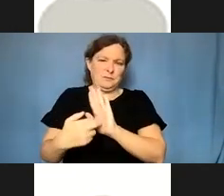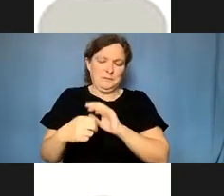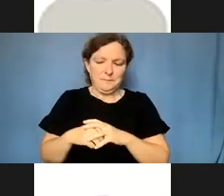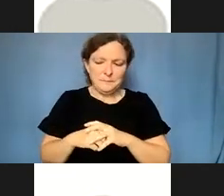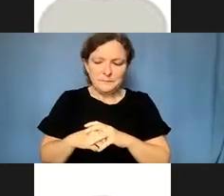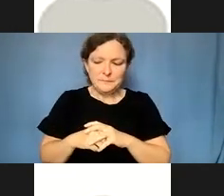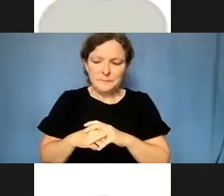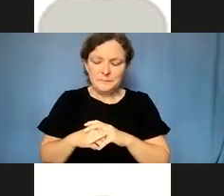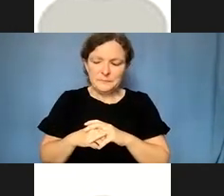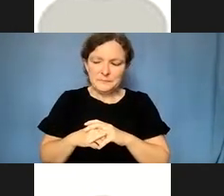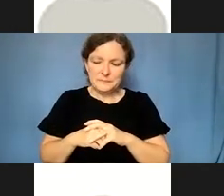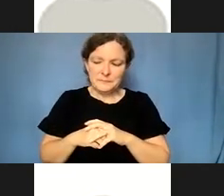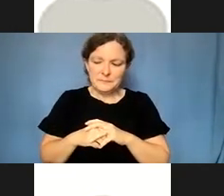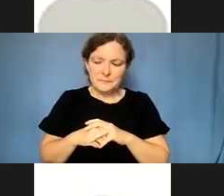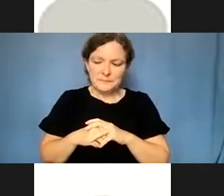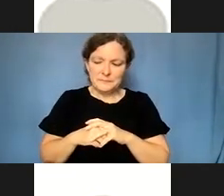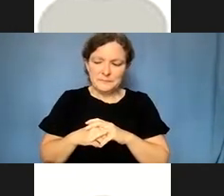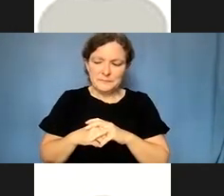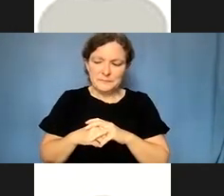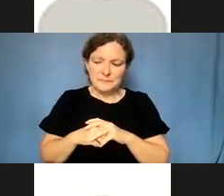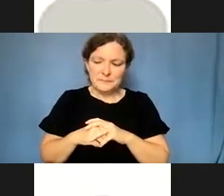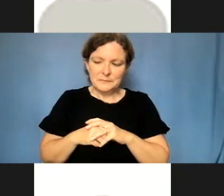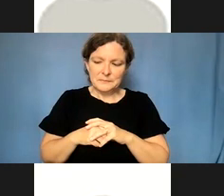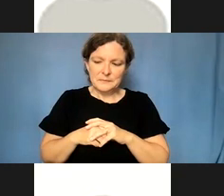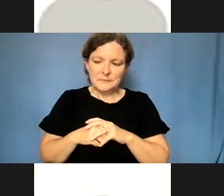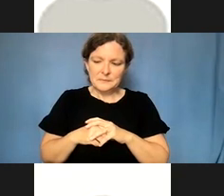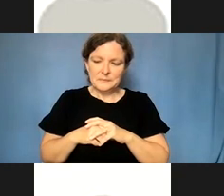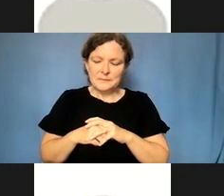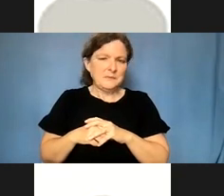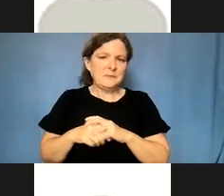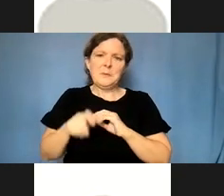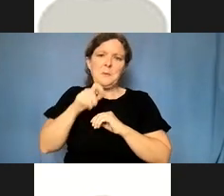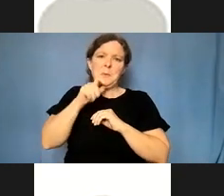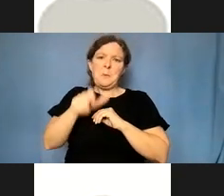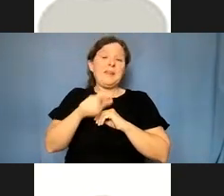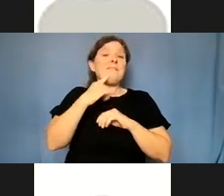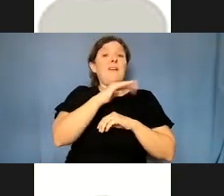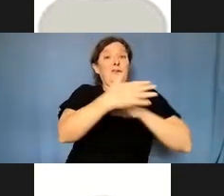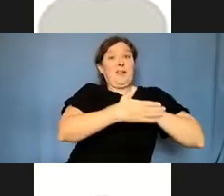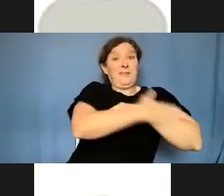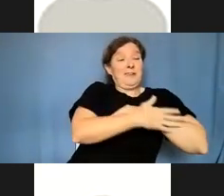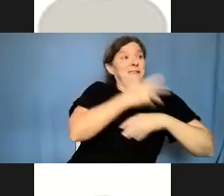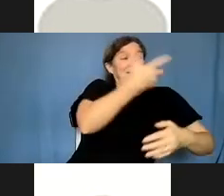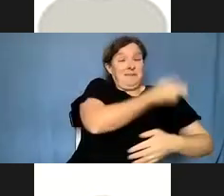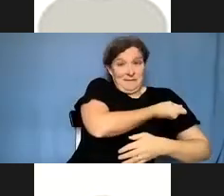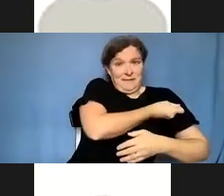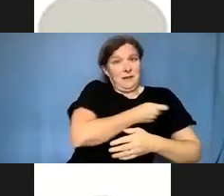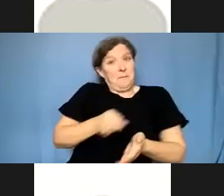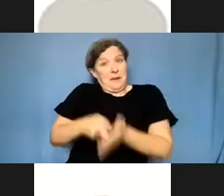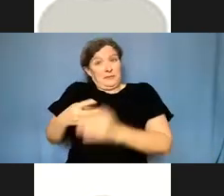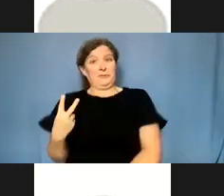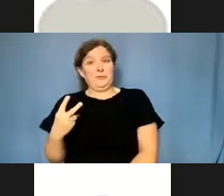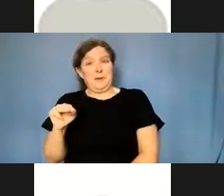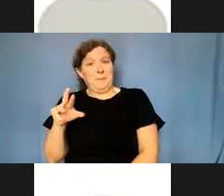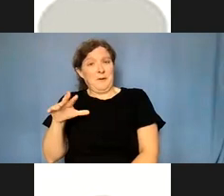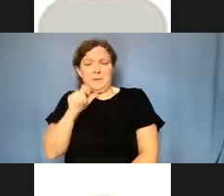under which you need to get 2 doses of mRNA as long as you can demonstrate that you did